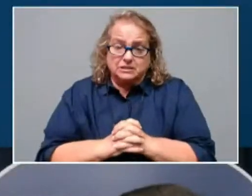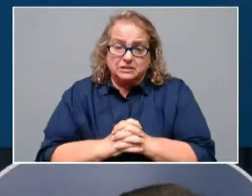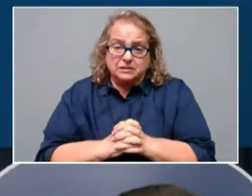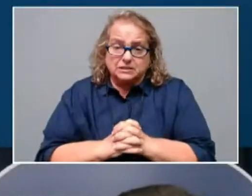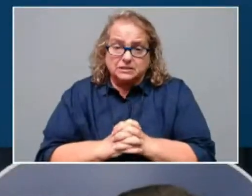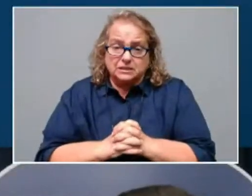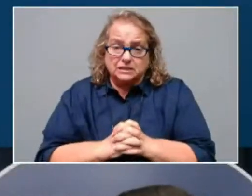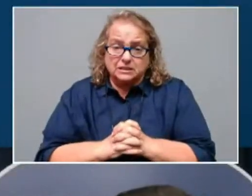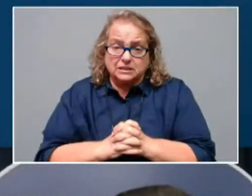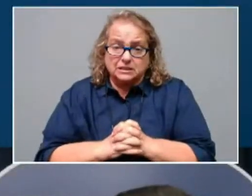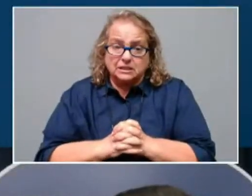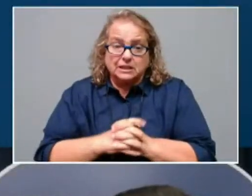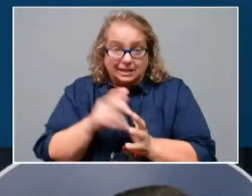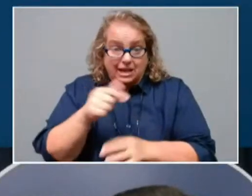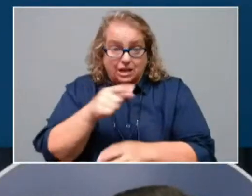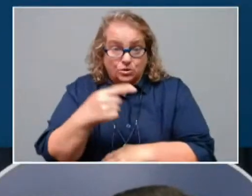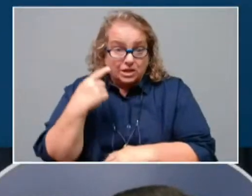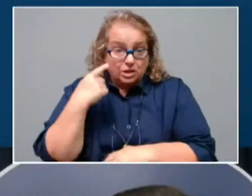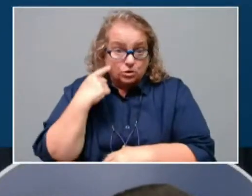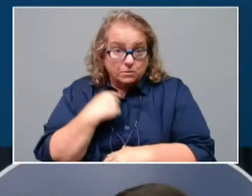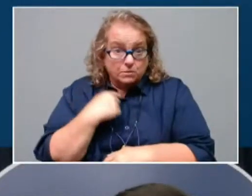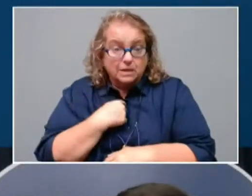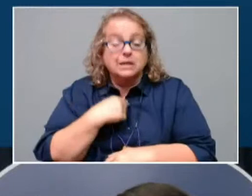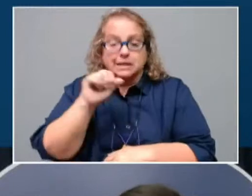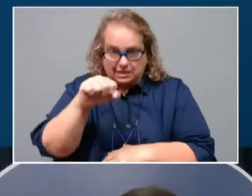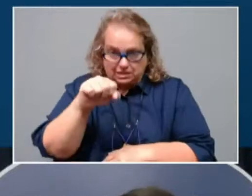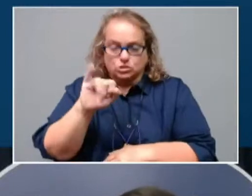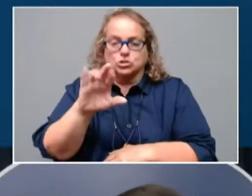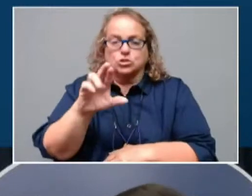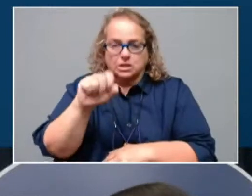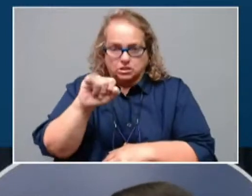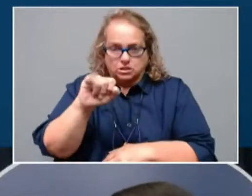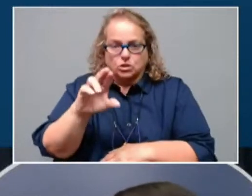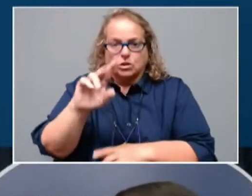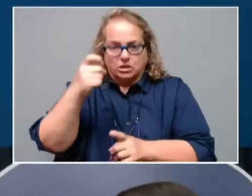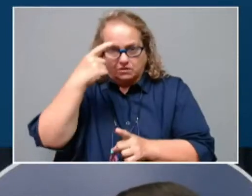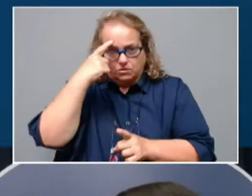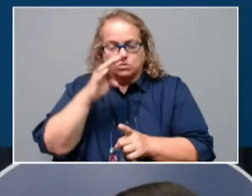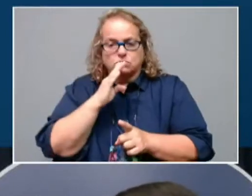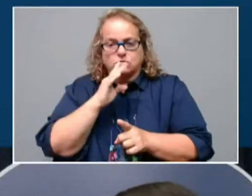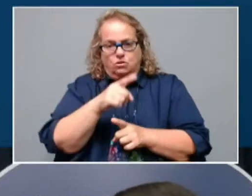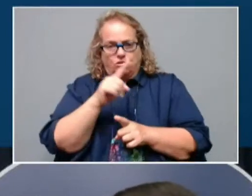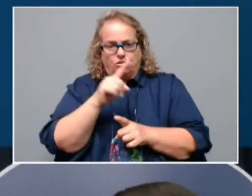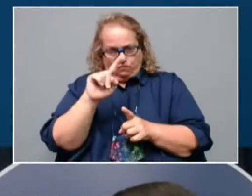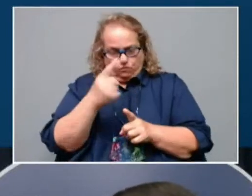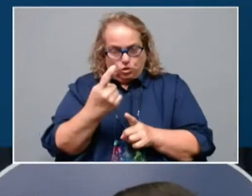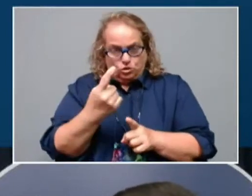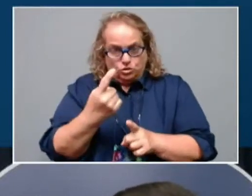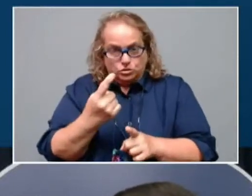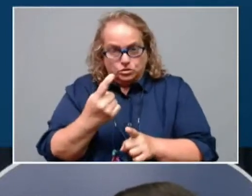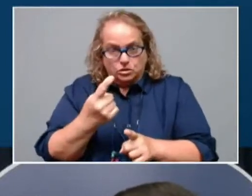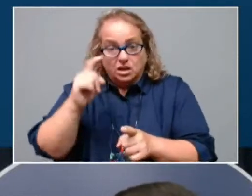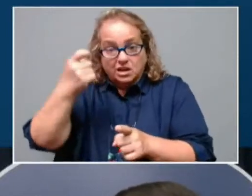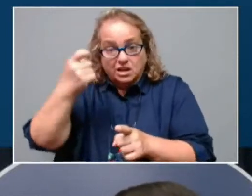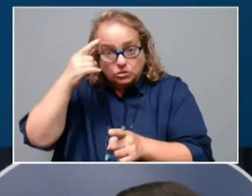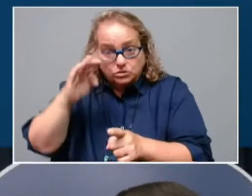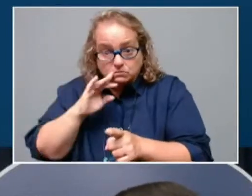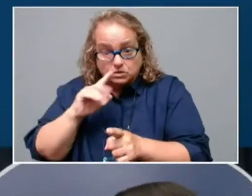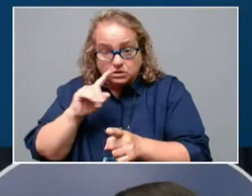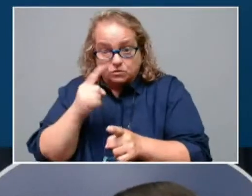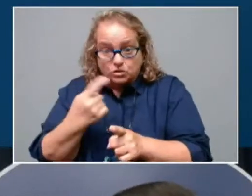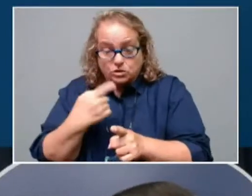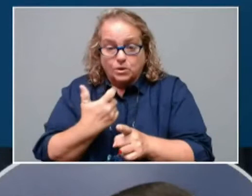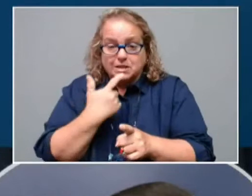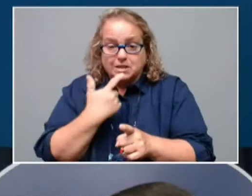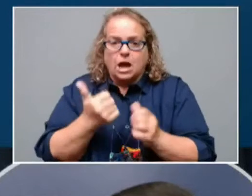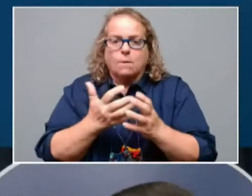Can you all hear me? Yes, sir. Well, first, let me say how much we